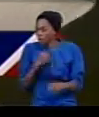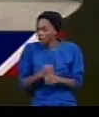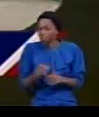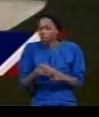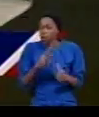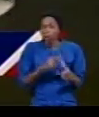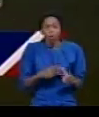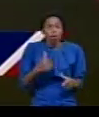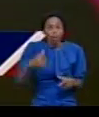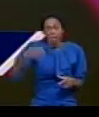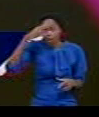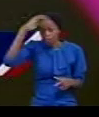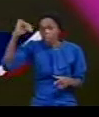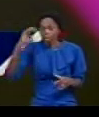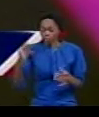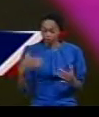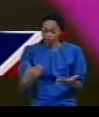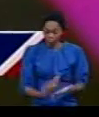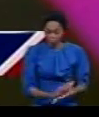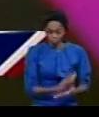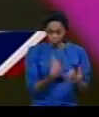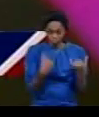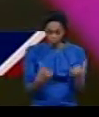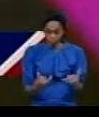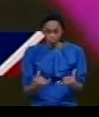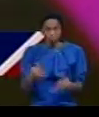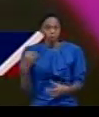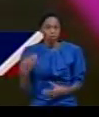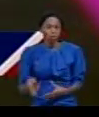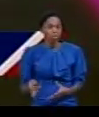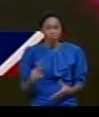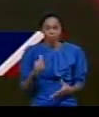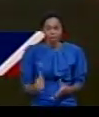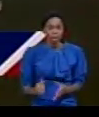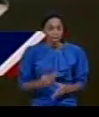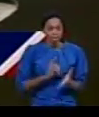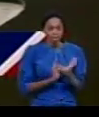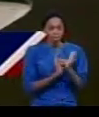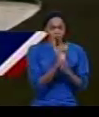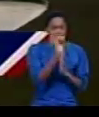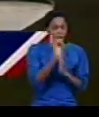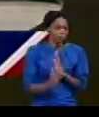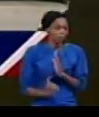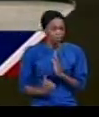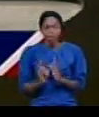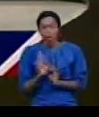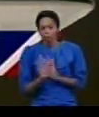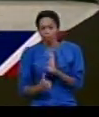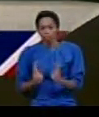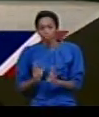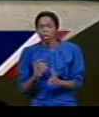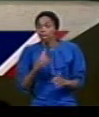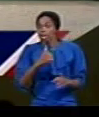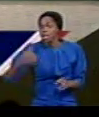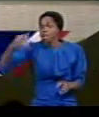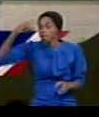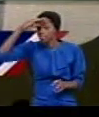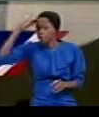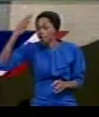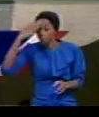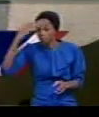of today, of the civilized dispensation, knowing that a man that